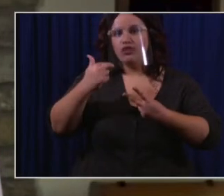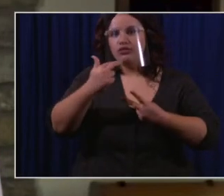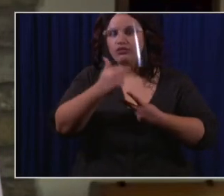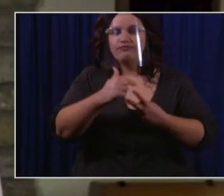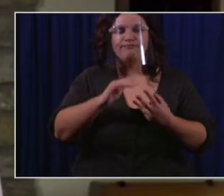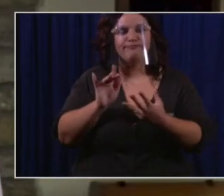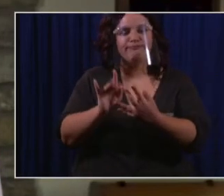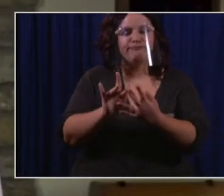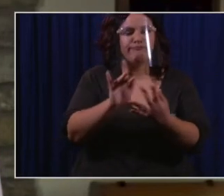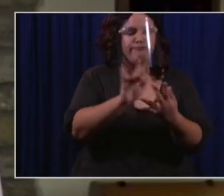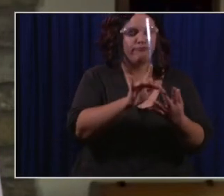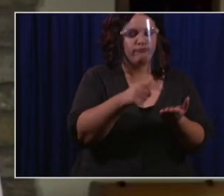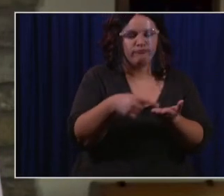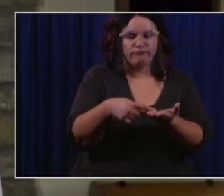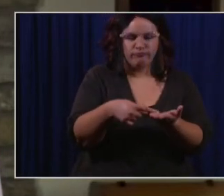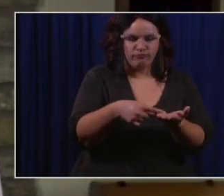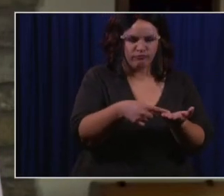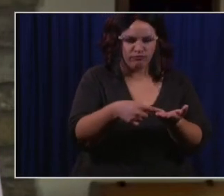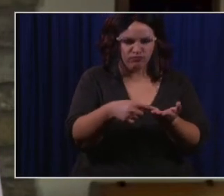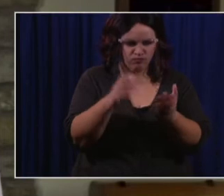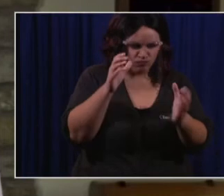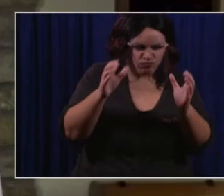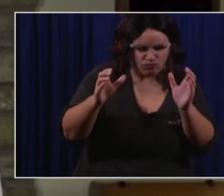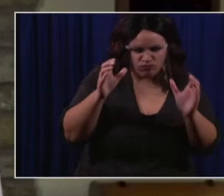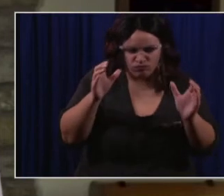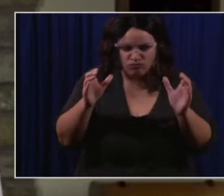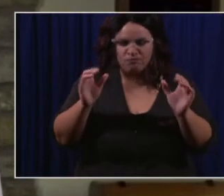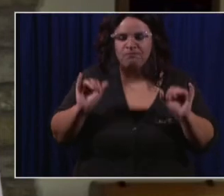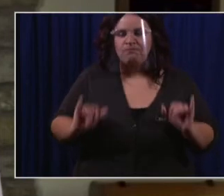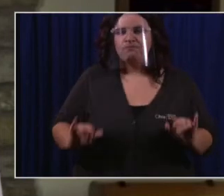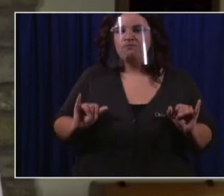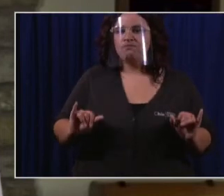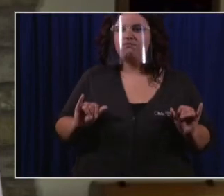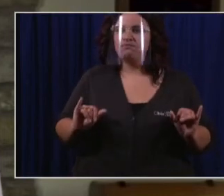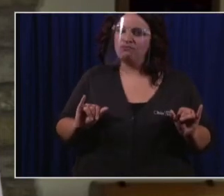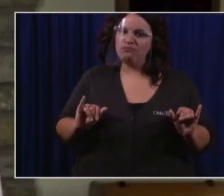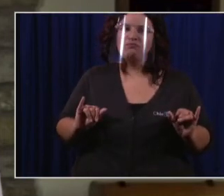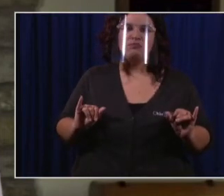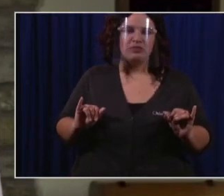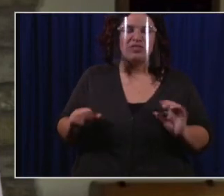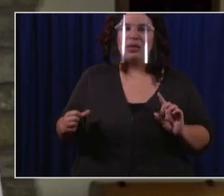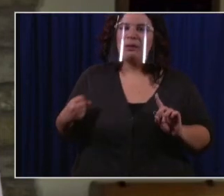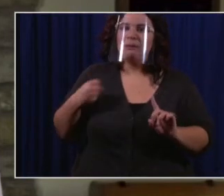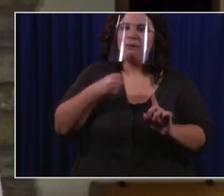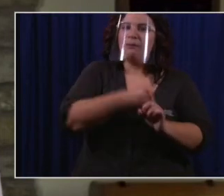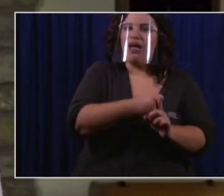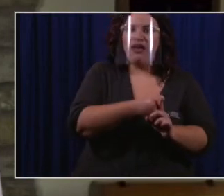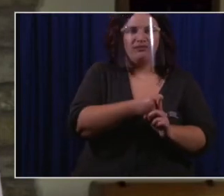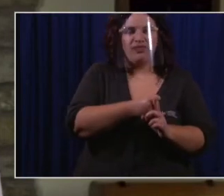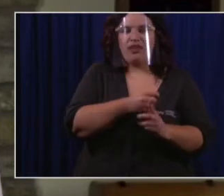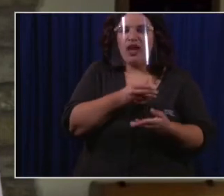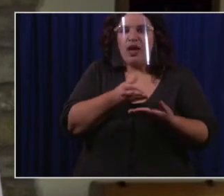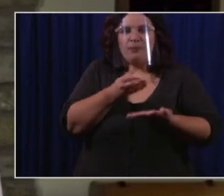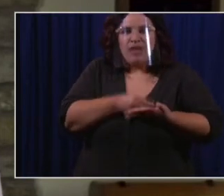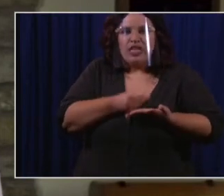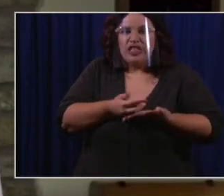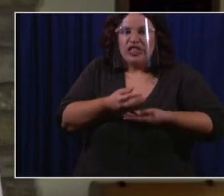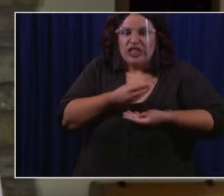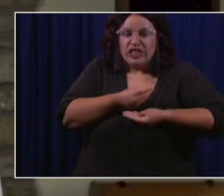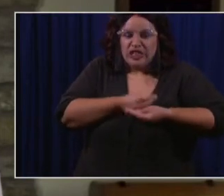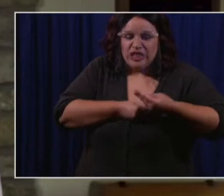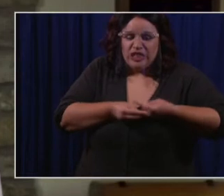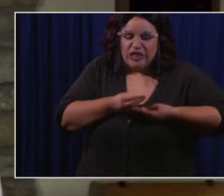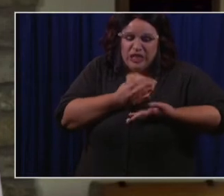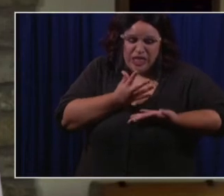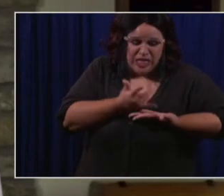understand that this has had an adverse impact on them. And we're looking for ways, frankly, to help them financially. And we hope to be able